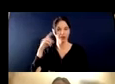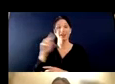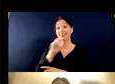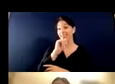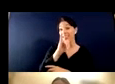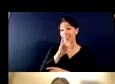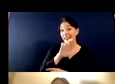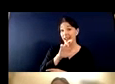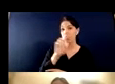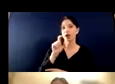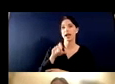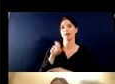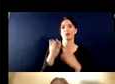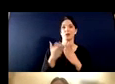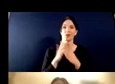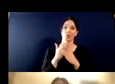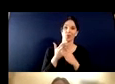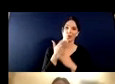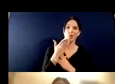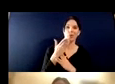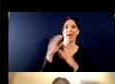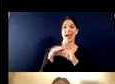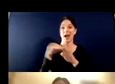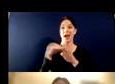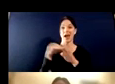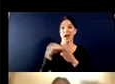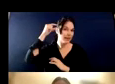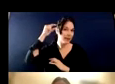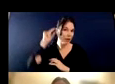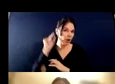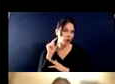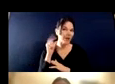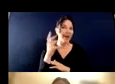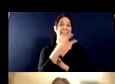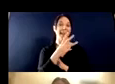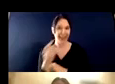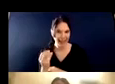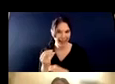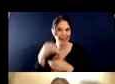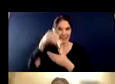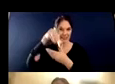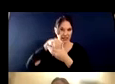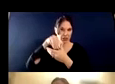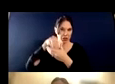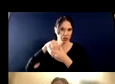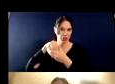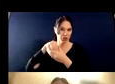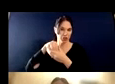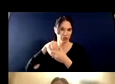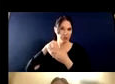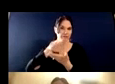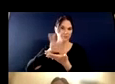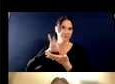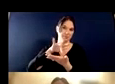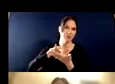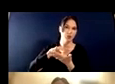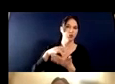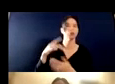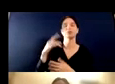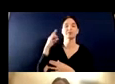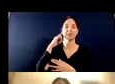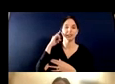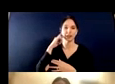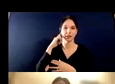outer ear and middle ear. So with this child, there is likely some type of blockage that